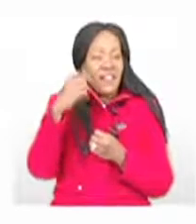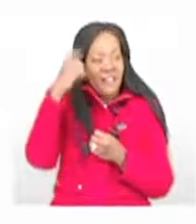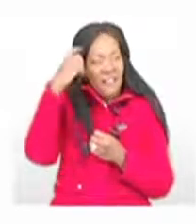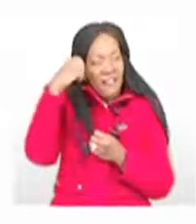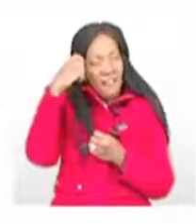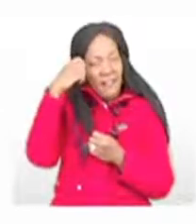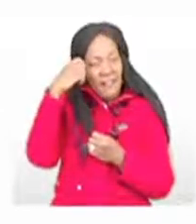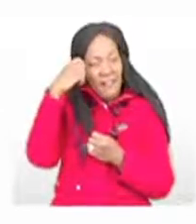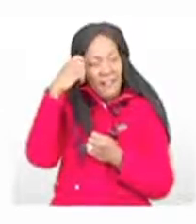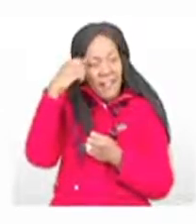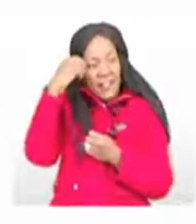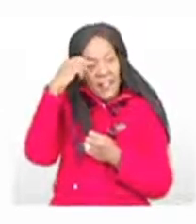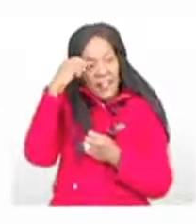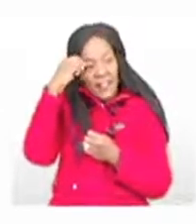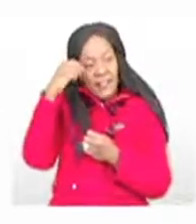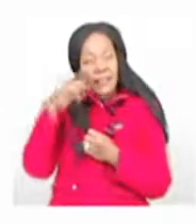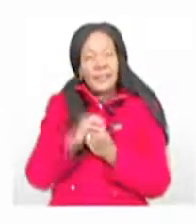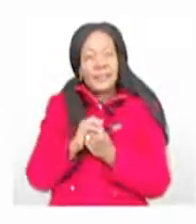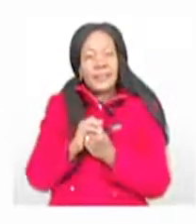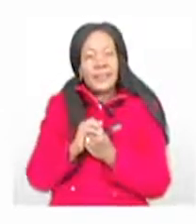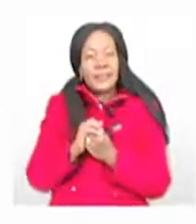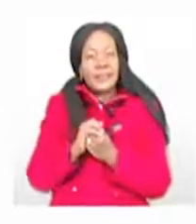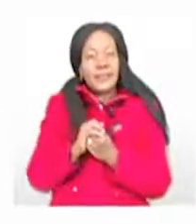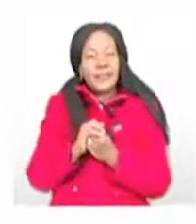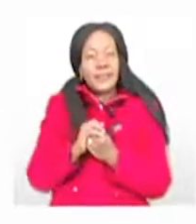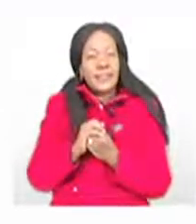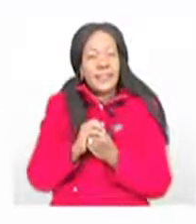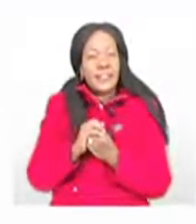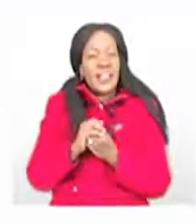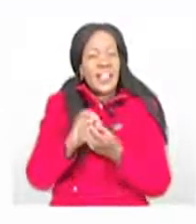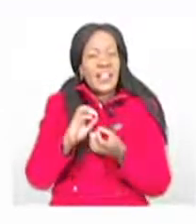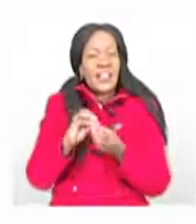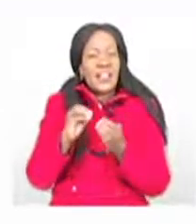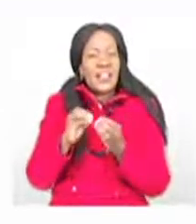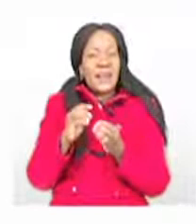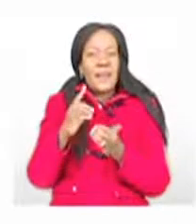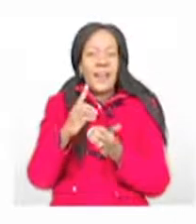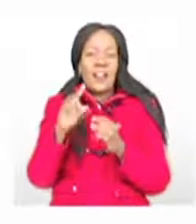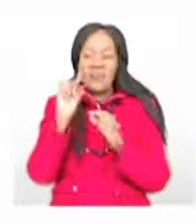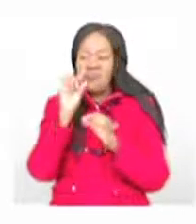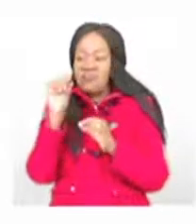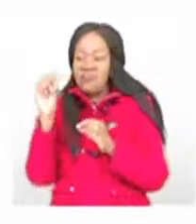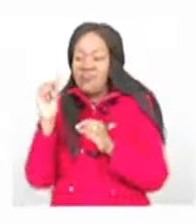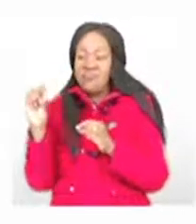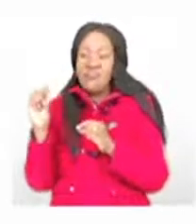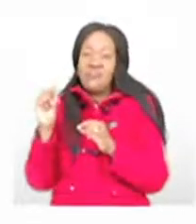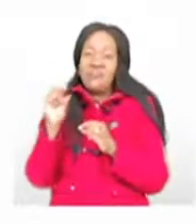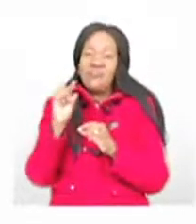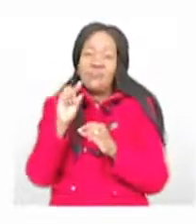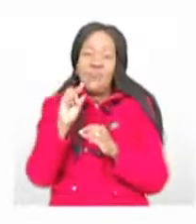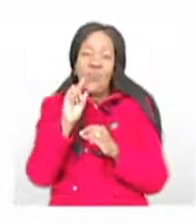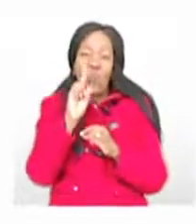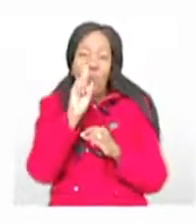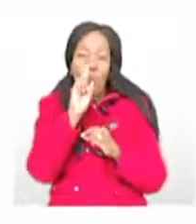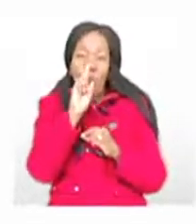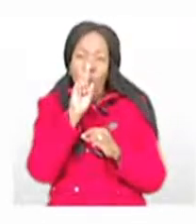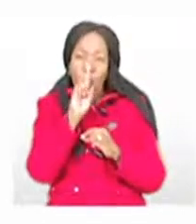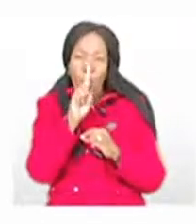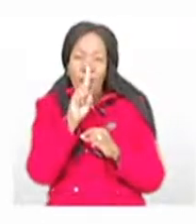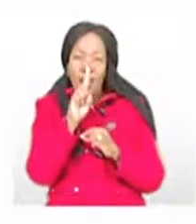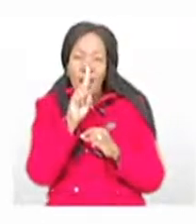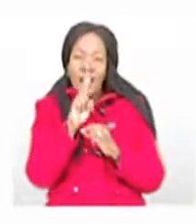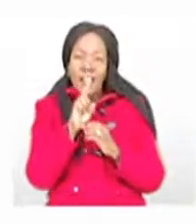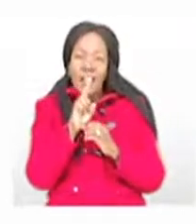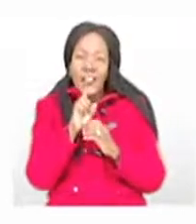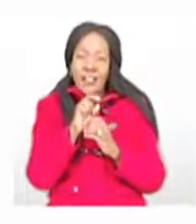ladybirds. Now, let's look at the number in the row. Count and